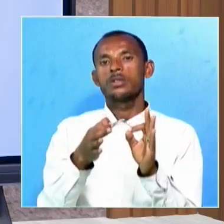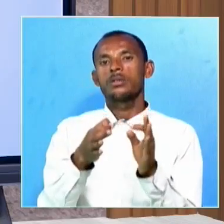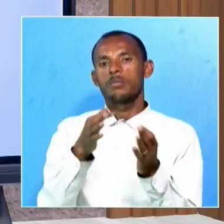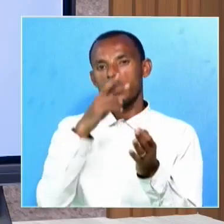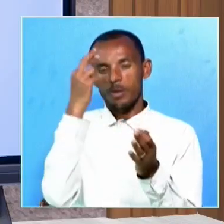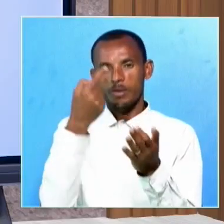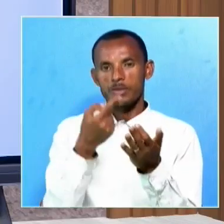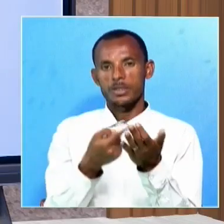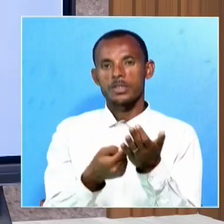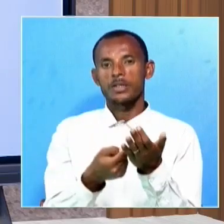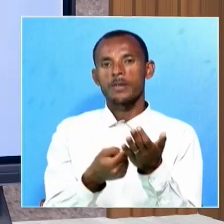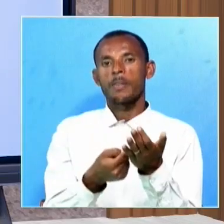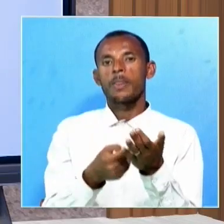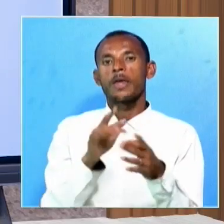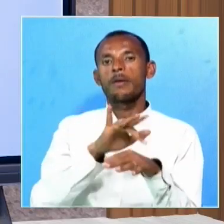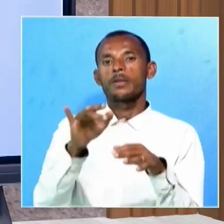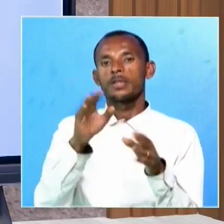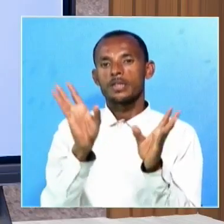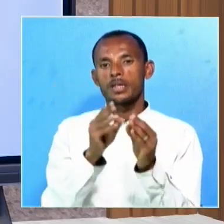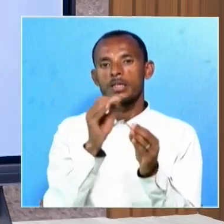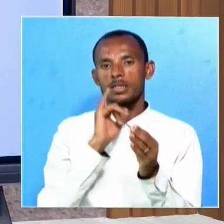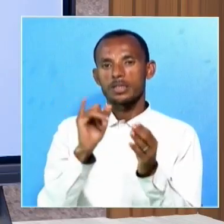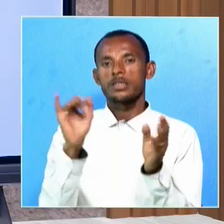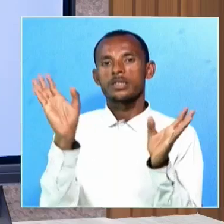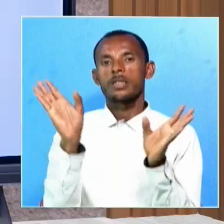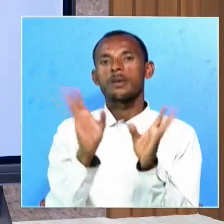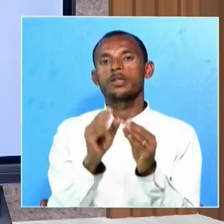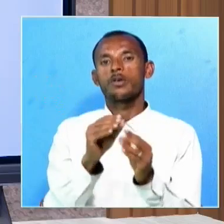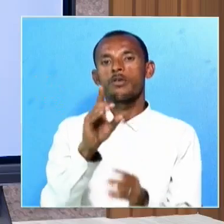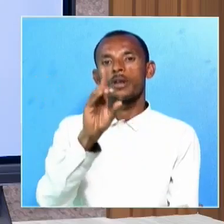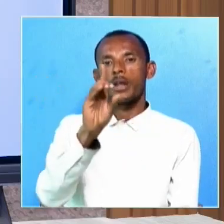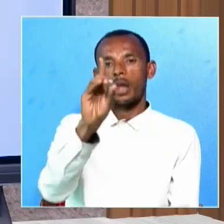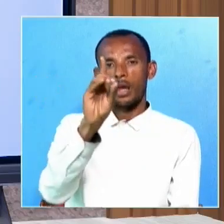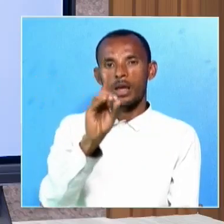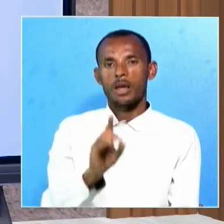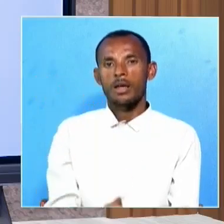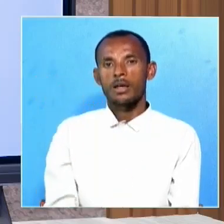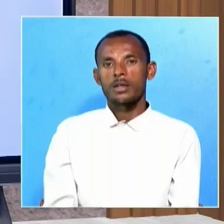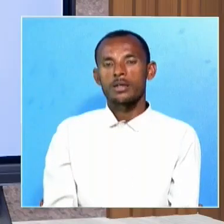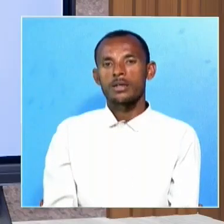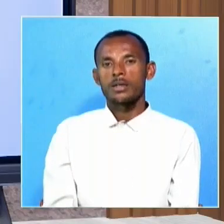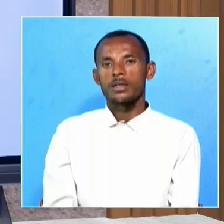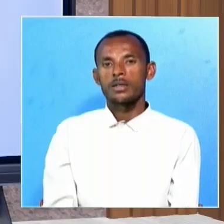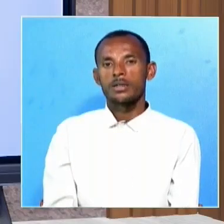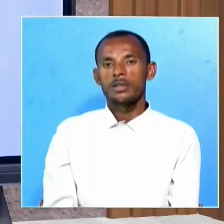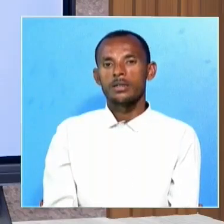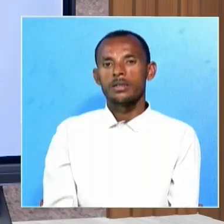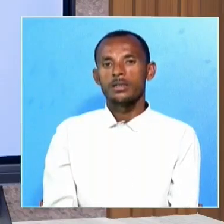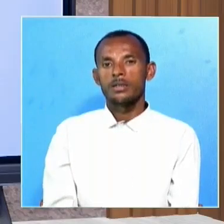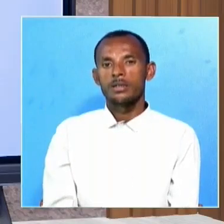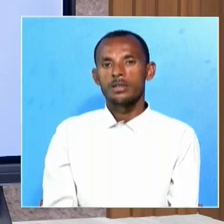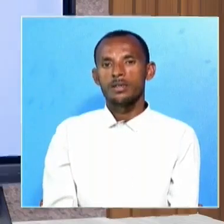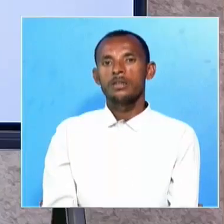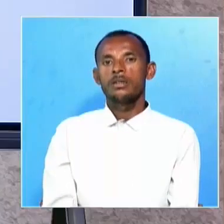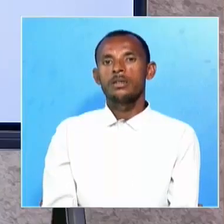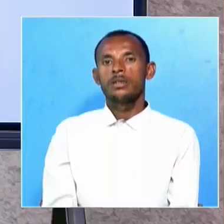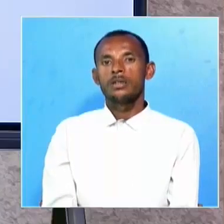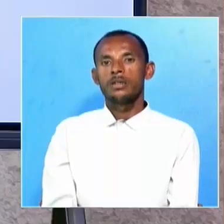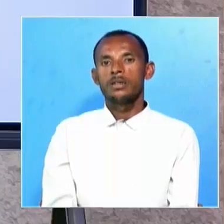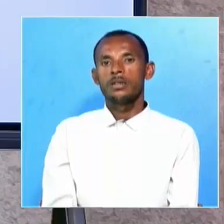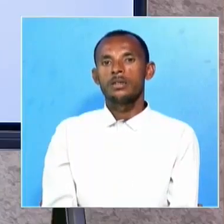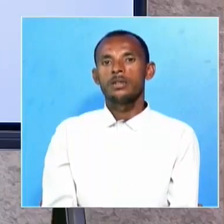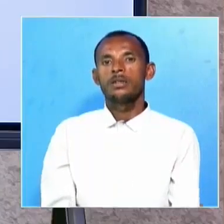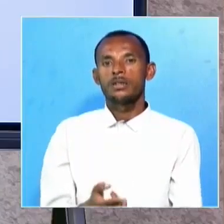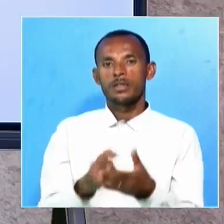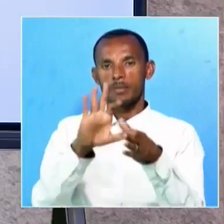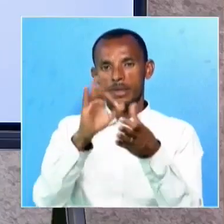this, empty set is a subset of this set. I'll repeat this statement